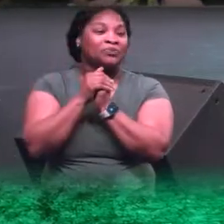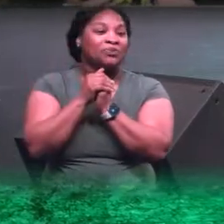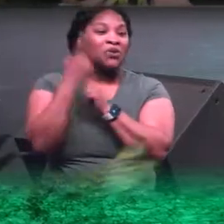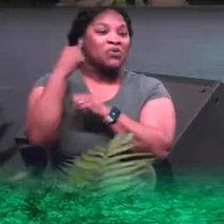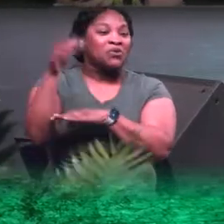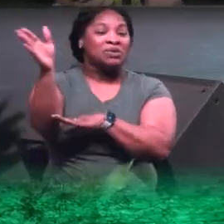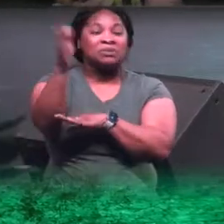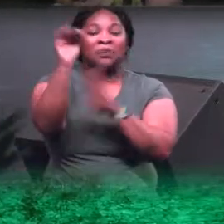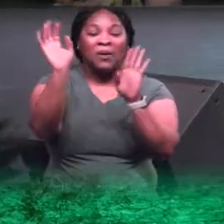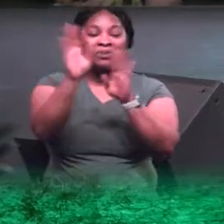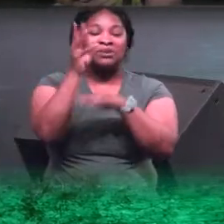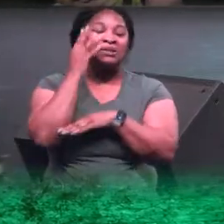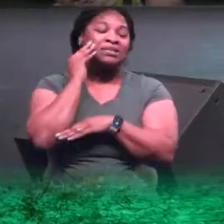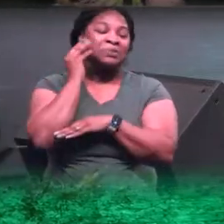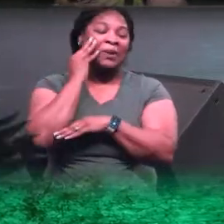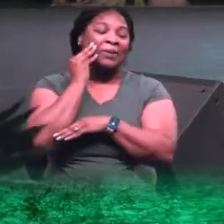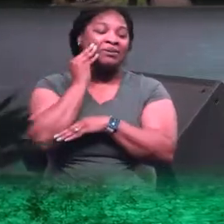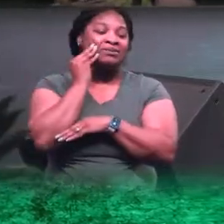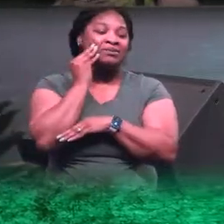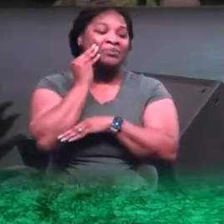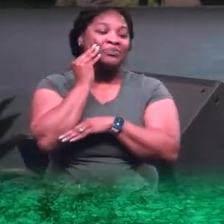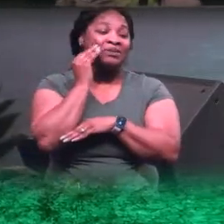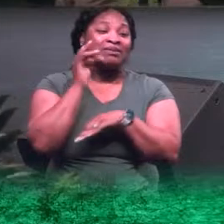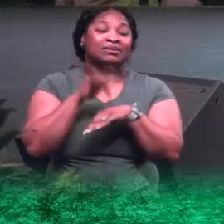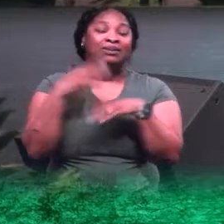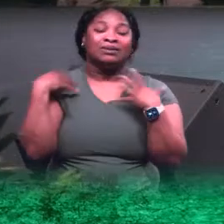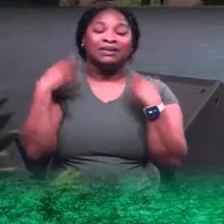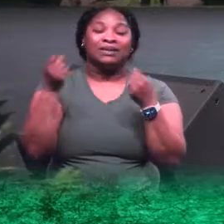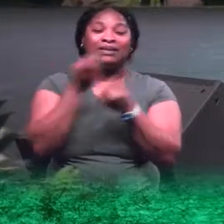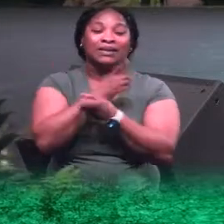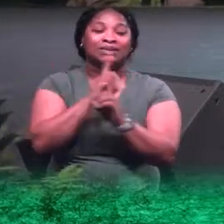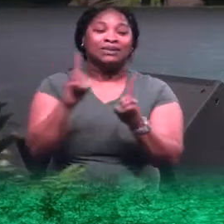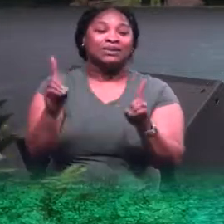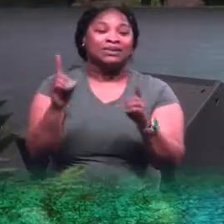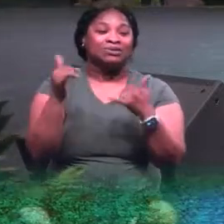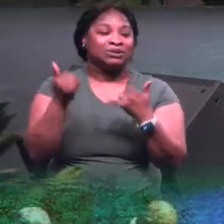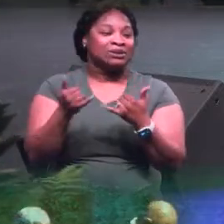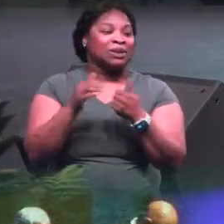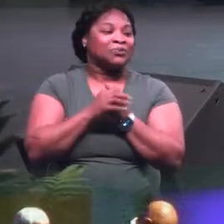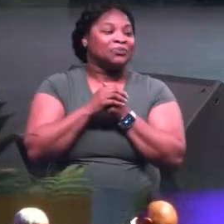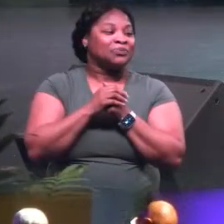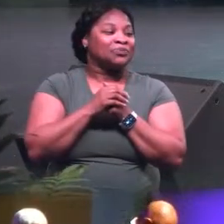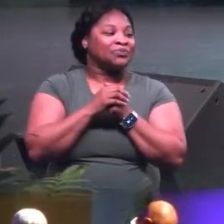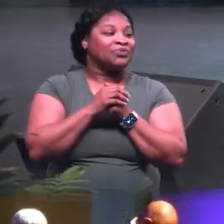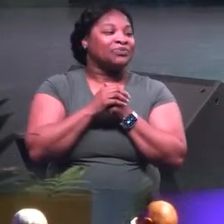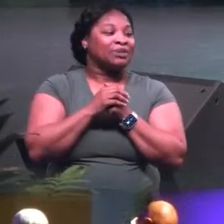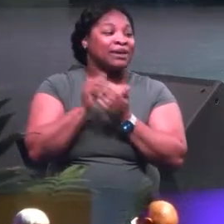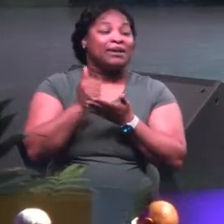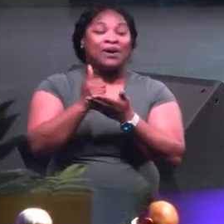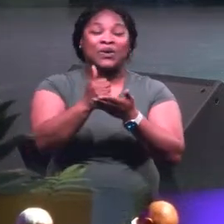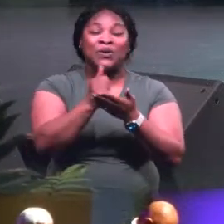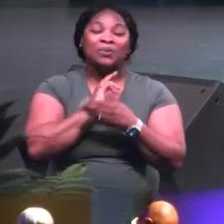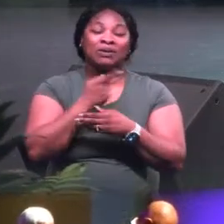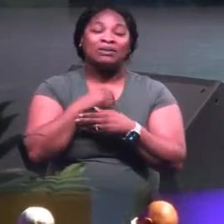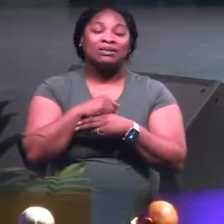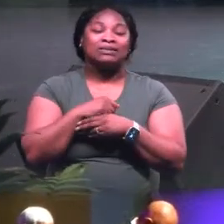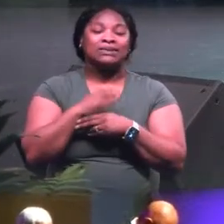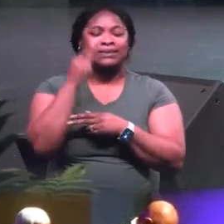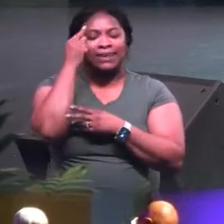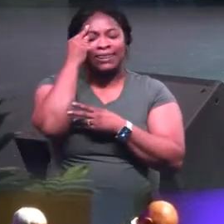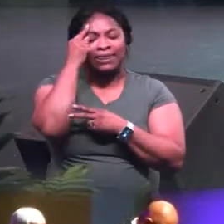this Palm Sunday experience. Touch, heal, and deliver today. And help us to meditate